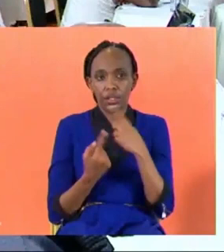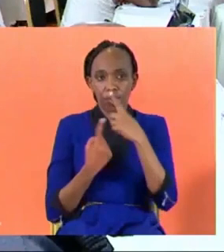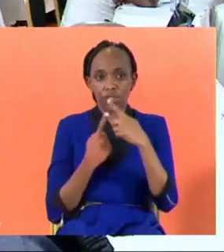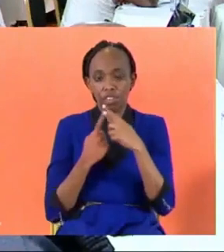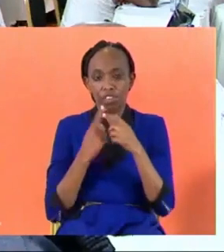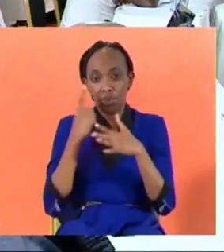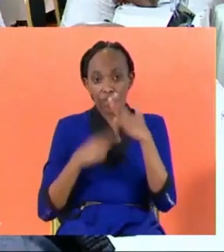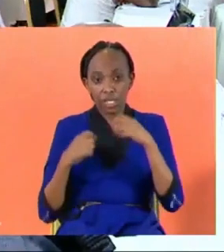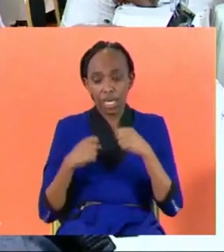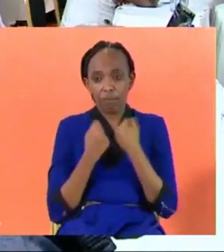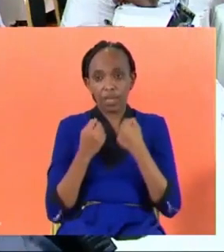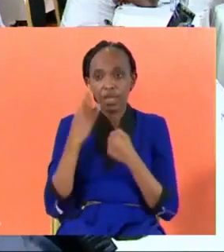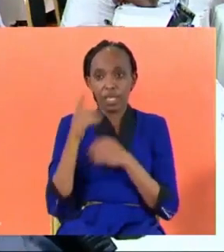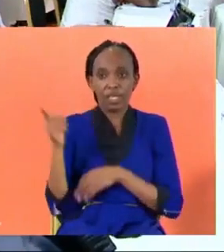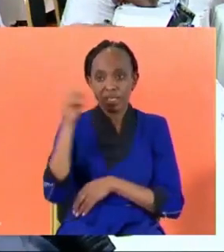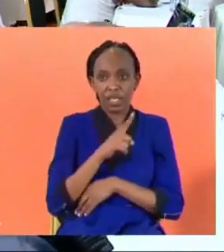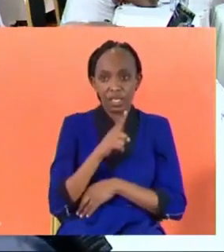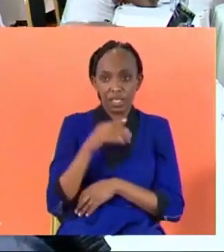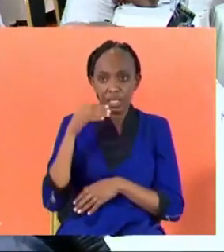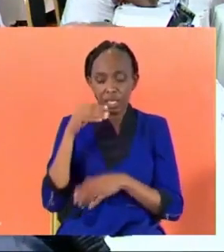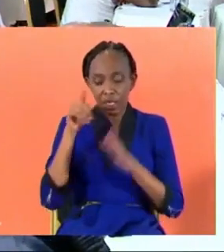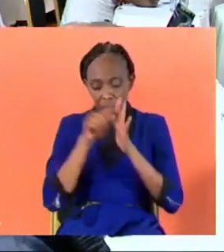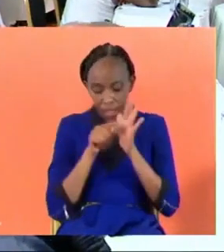3 days. In terms of